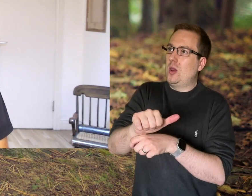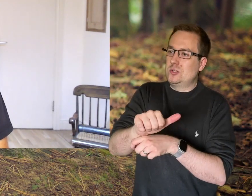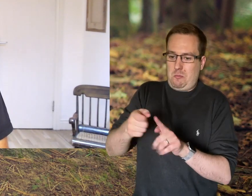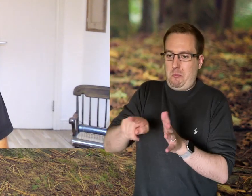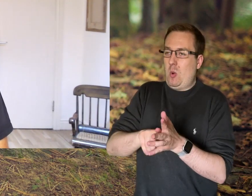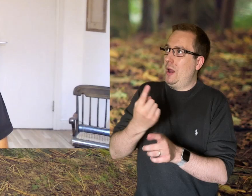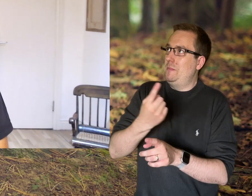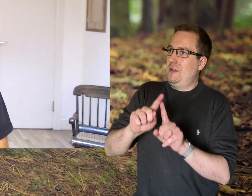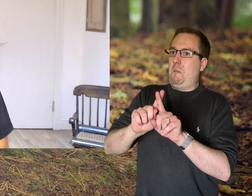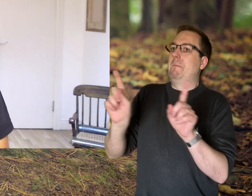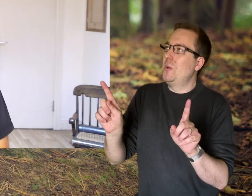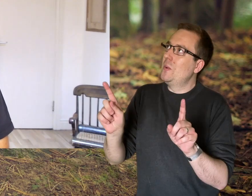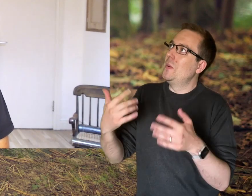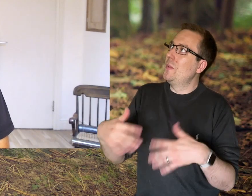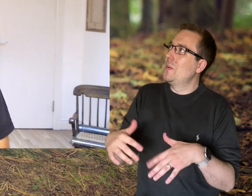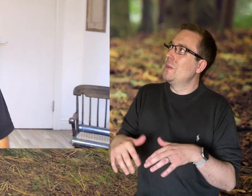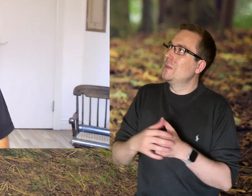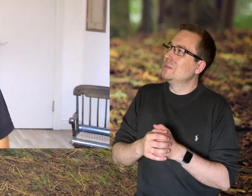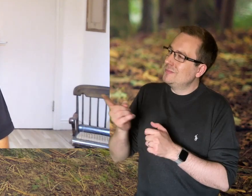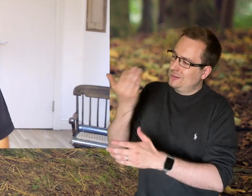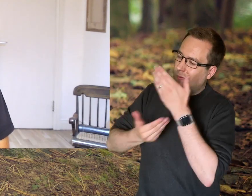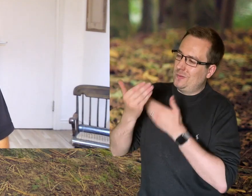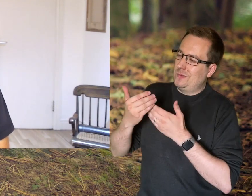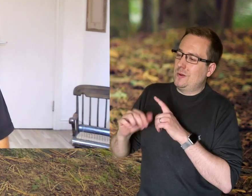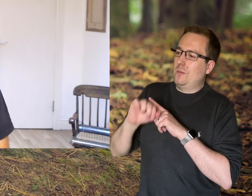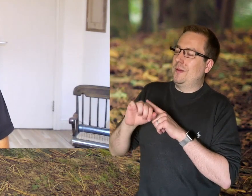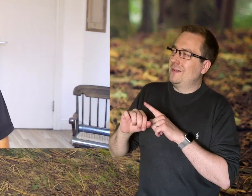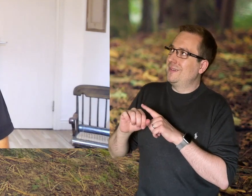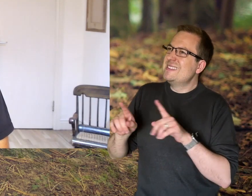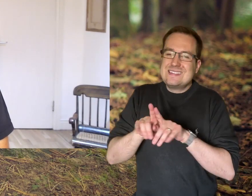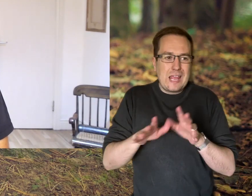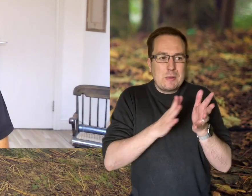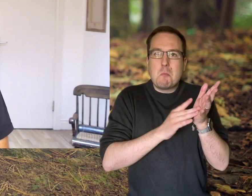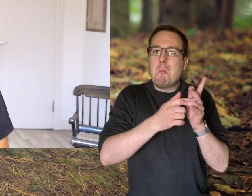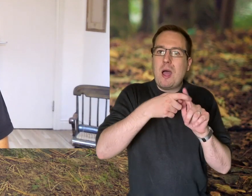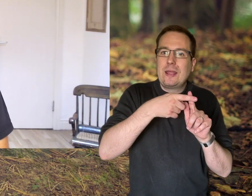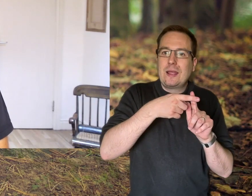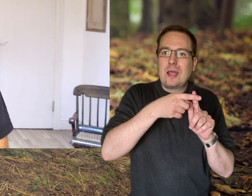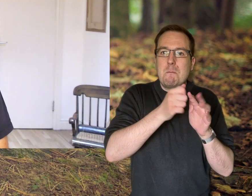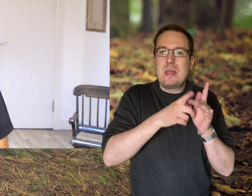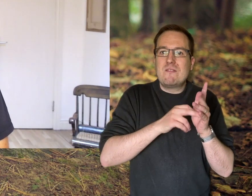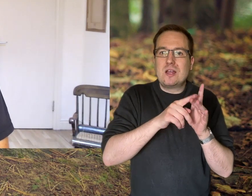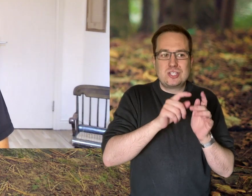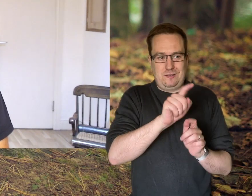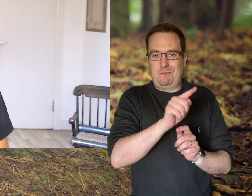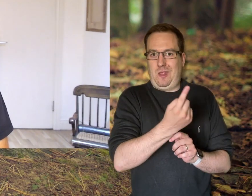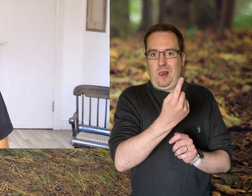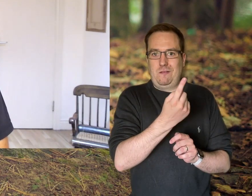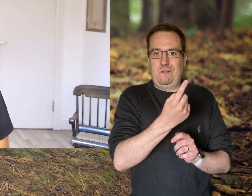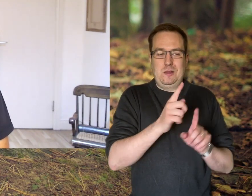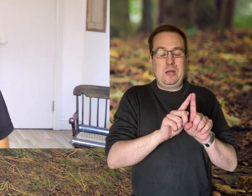us about that? In the way that Mike Pilavachi has been radical all these years, God, would you speak to